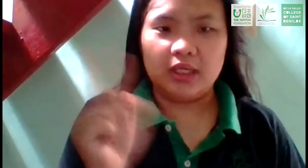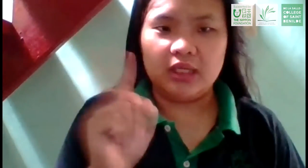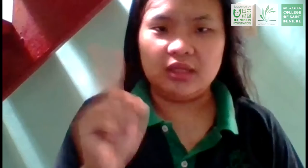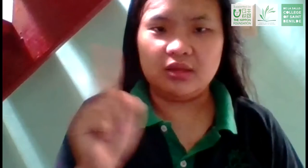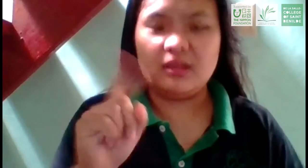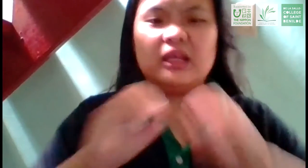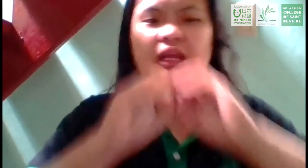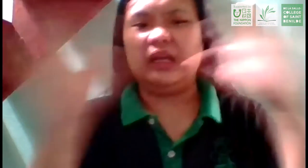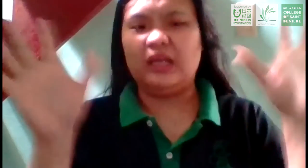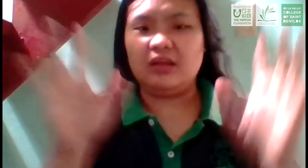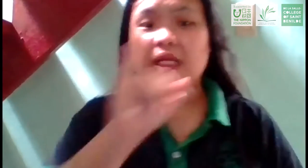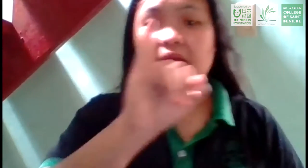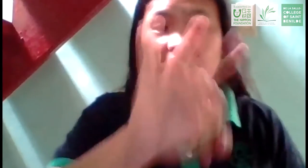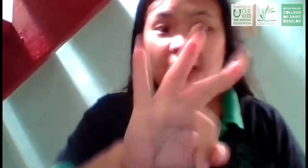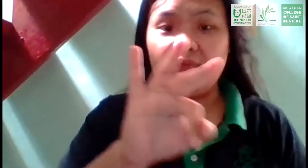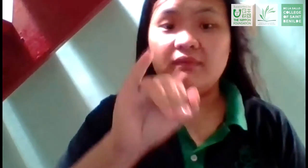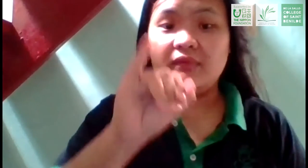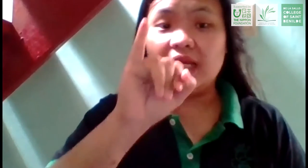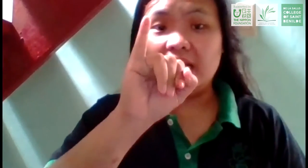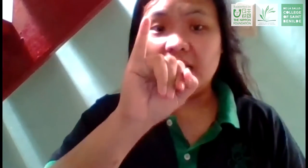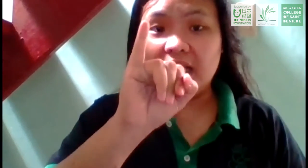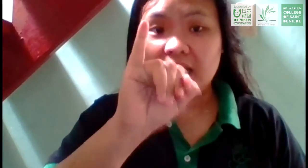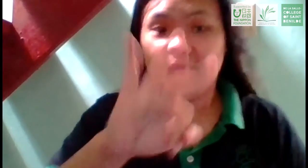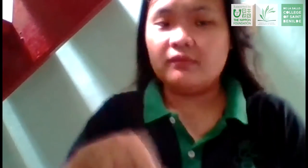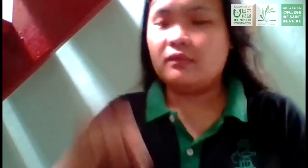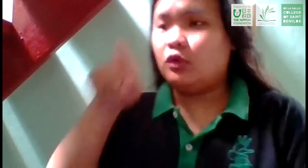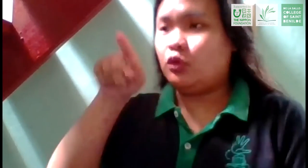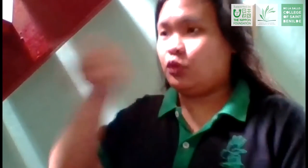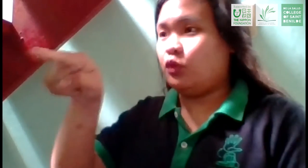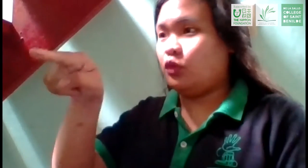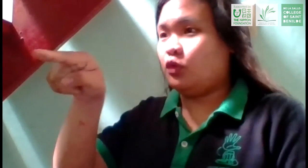to address, sorry.